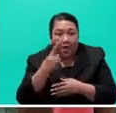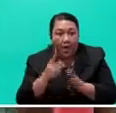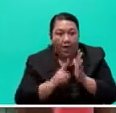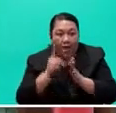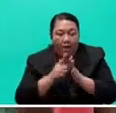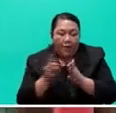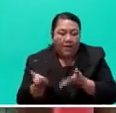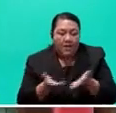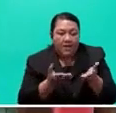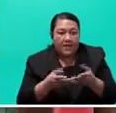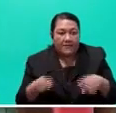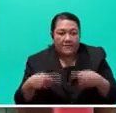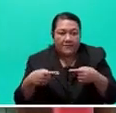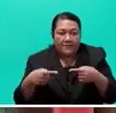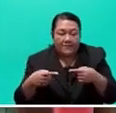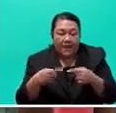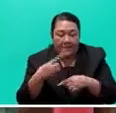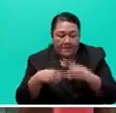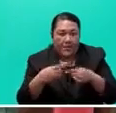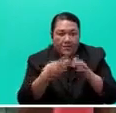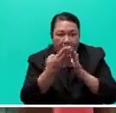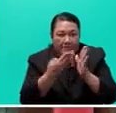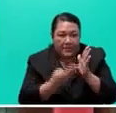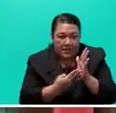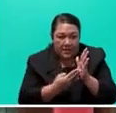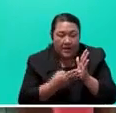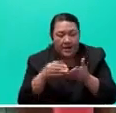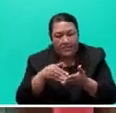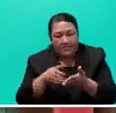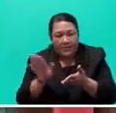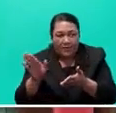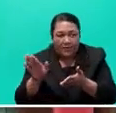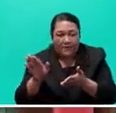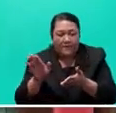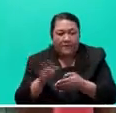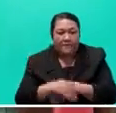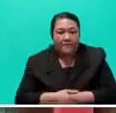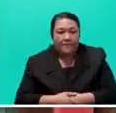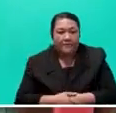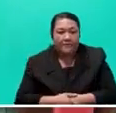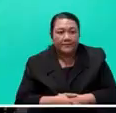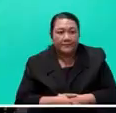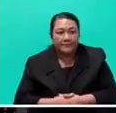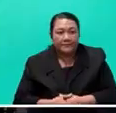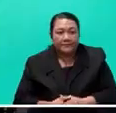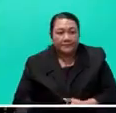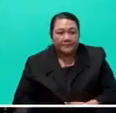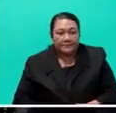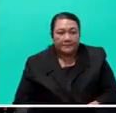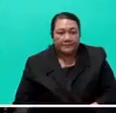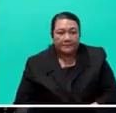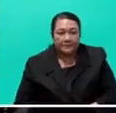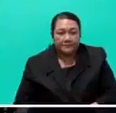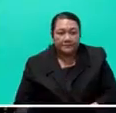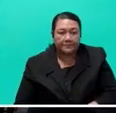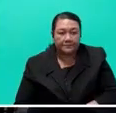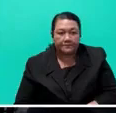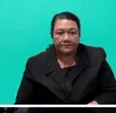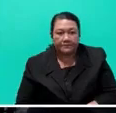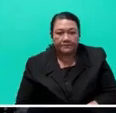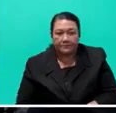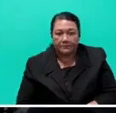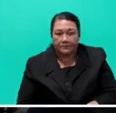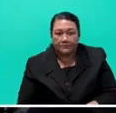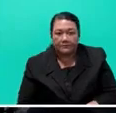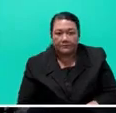bill with the right of reply given to me as the member moving this motion. Is there a seconder?